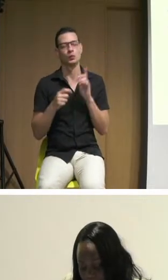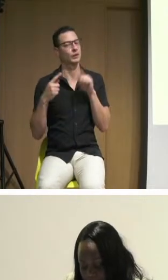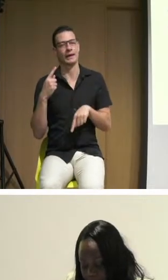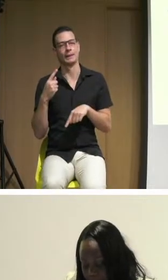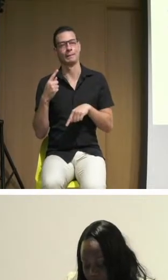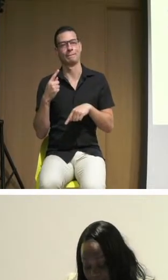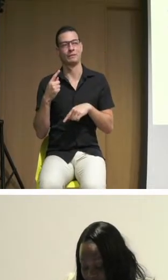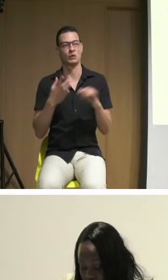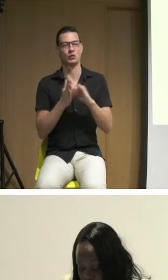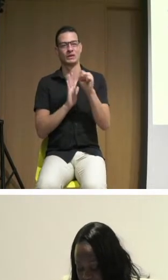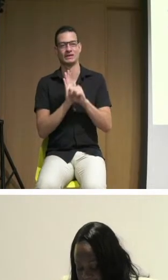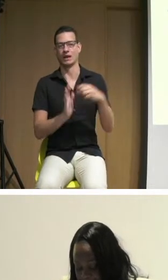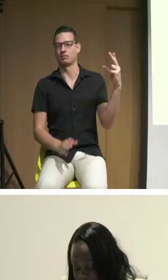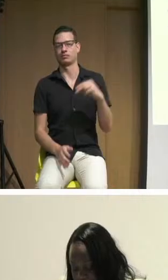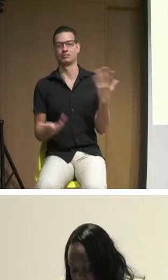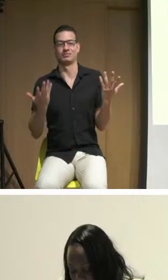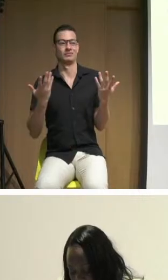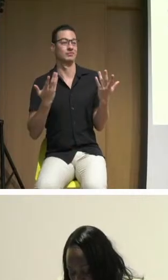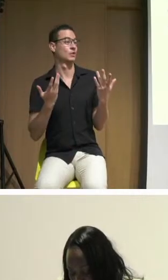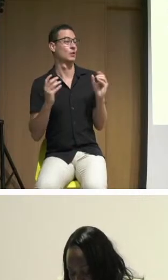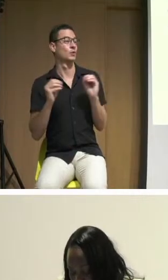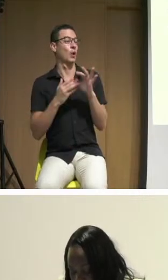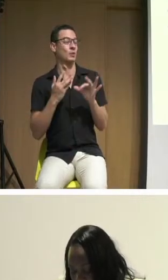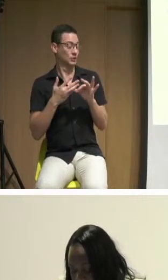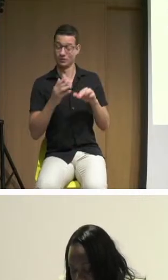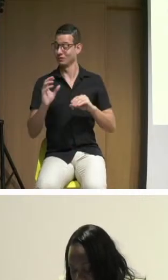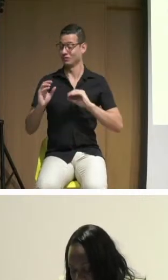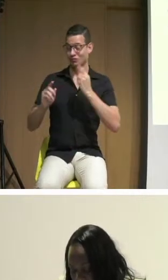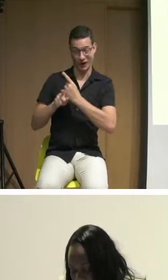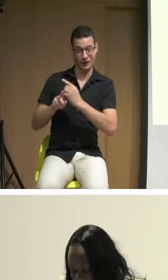We have no choice. We have no choice.